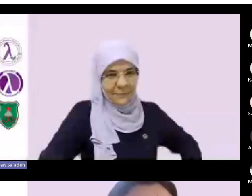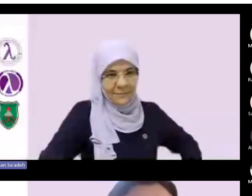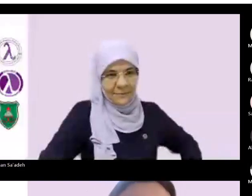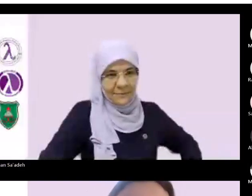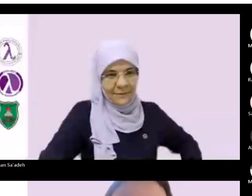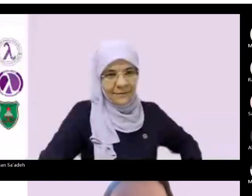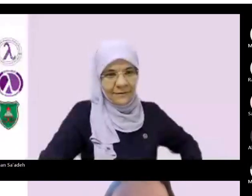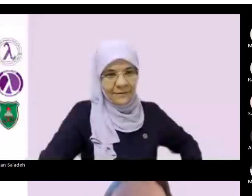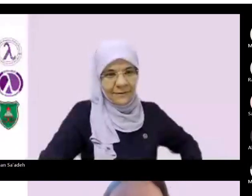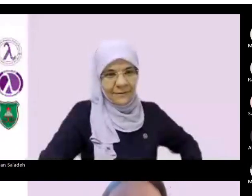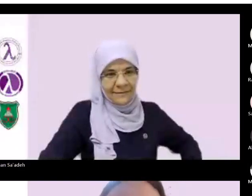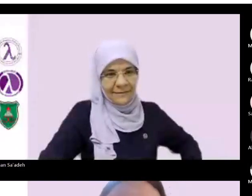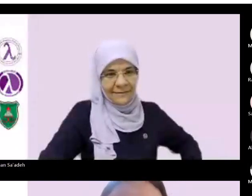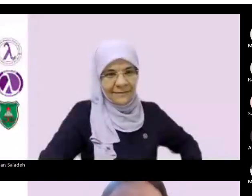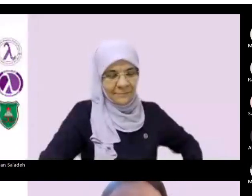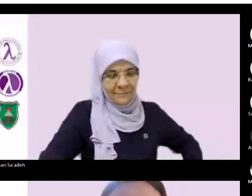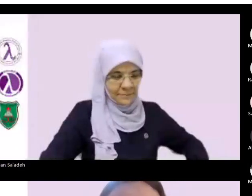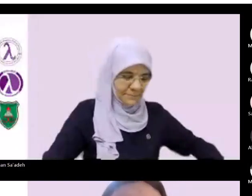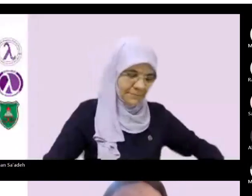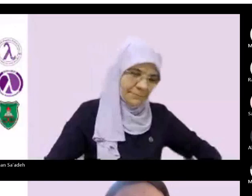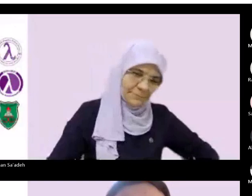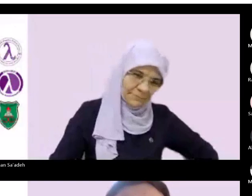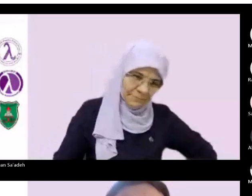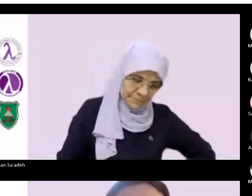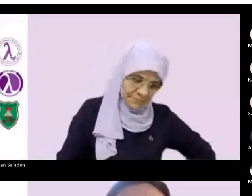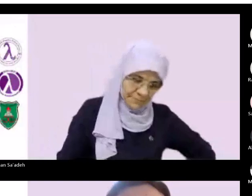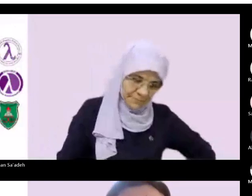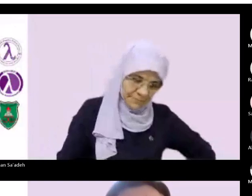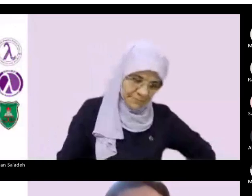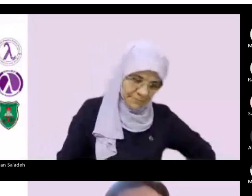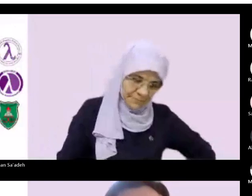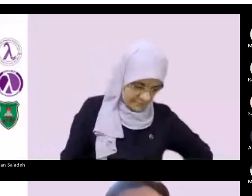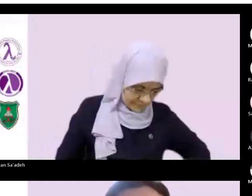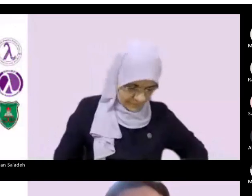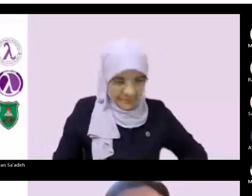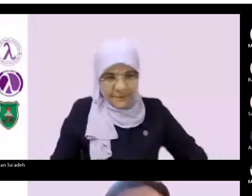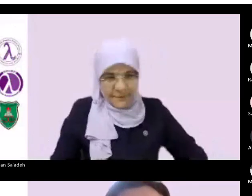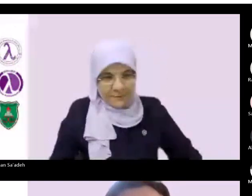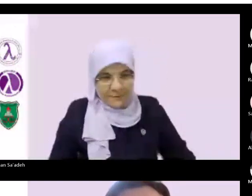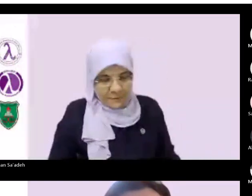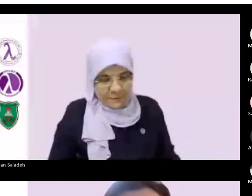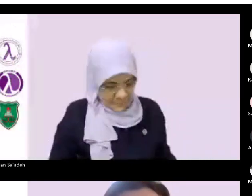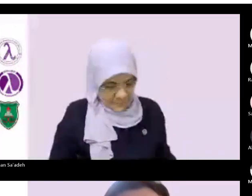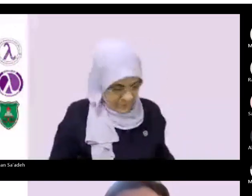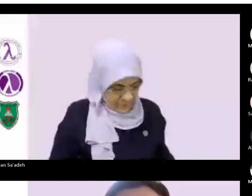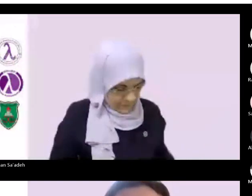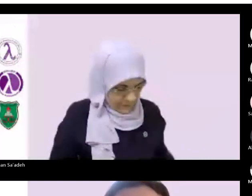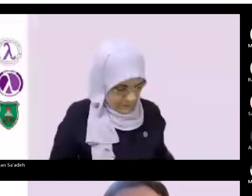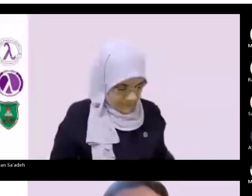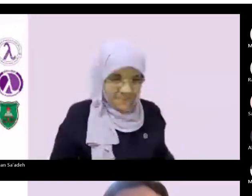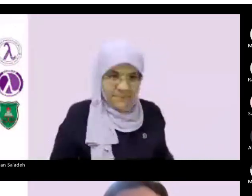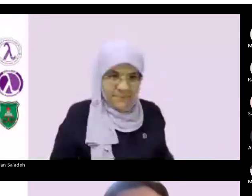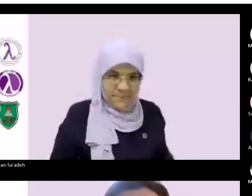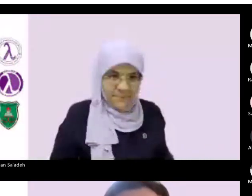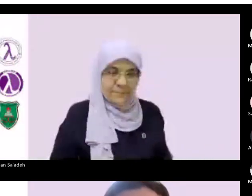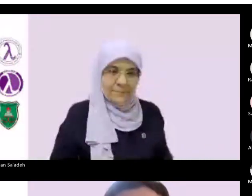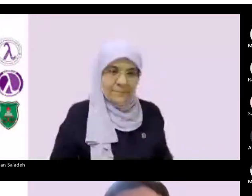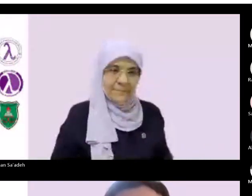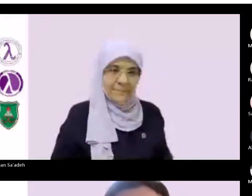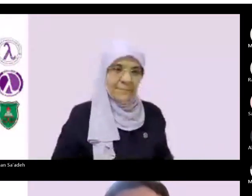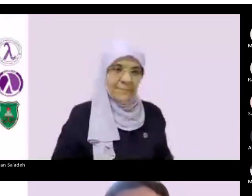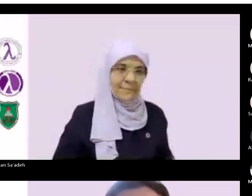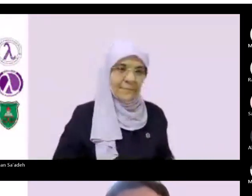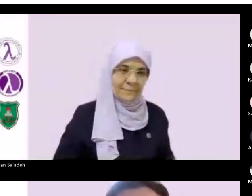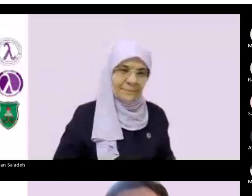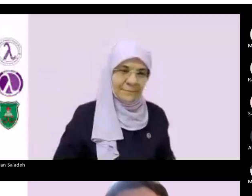Reem? Yes, I'd like to conclude by profoundly thanking you, our distinguished speaker, for being here